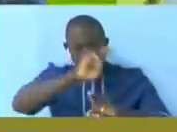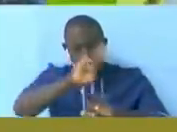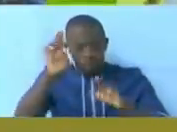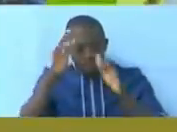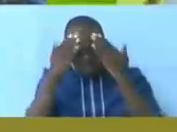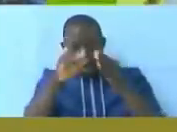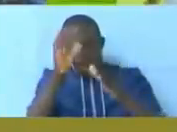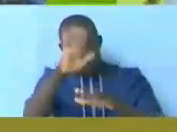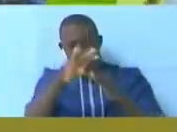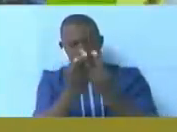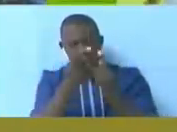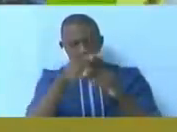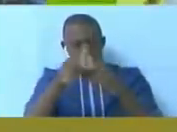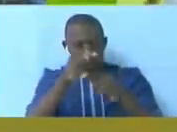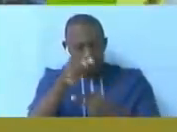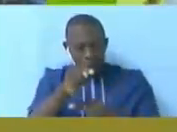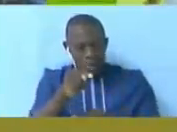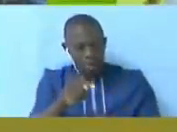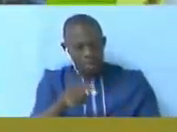As